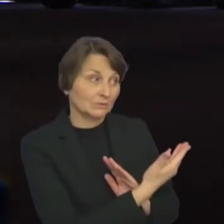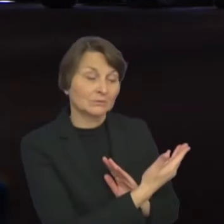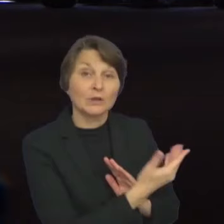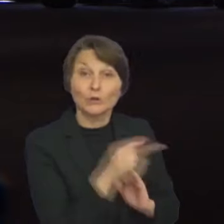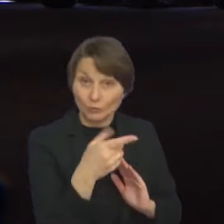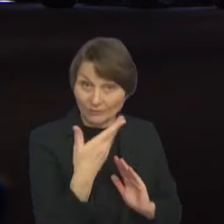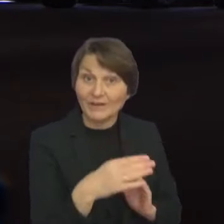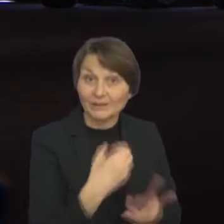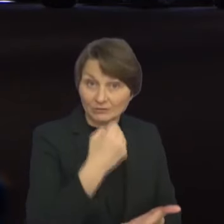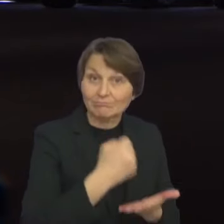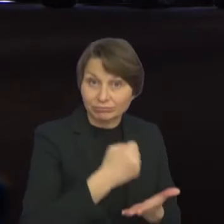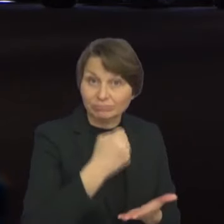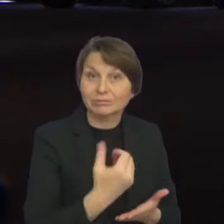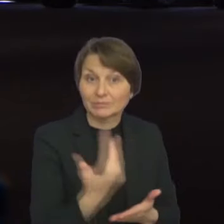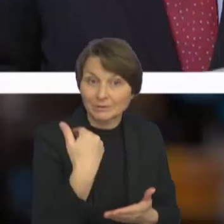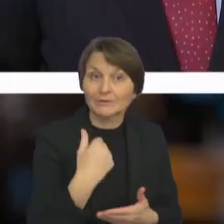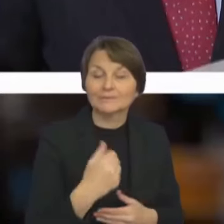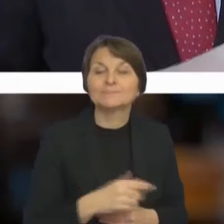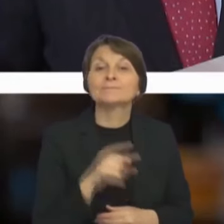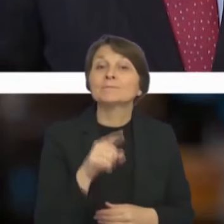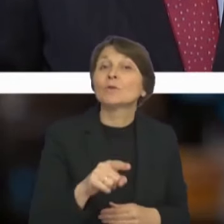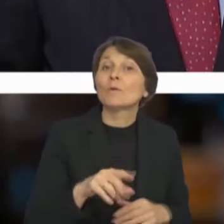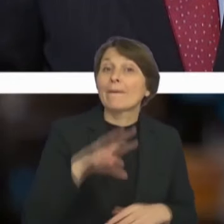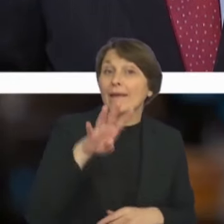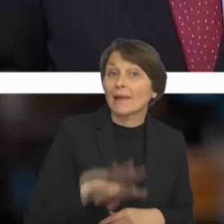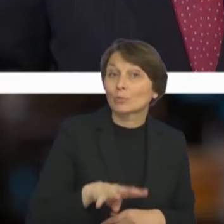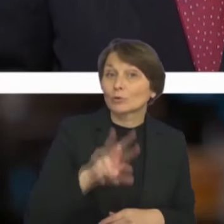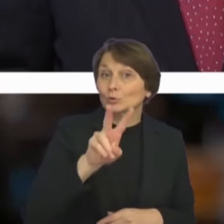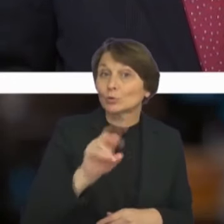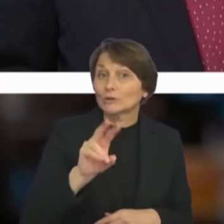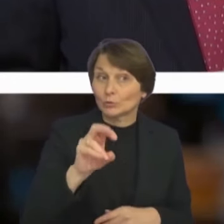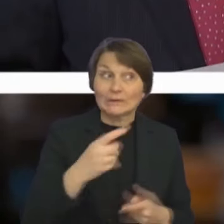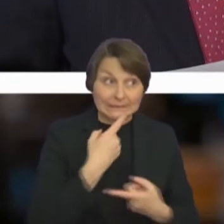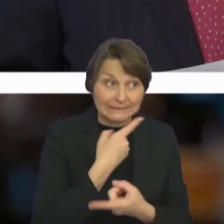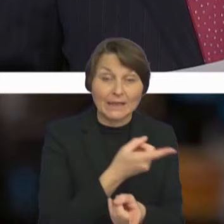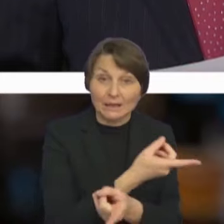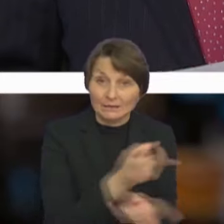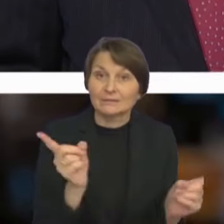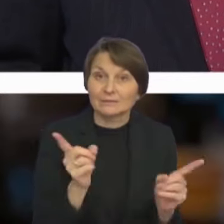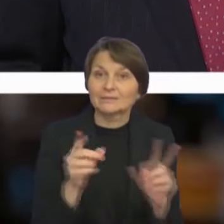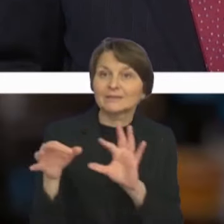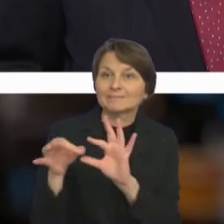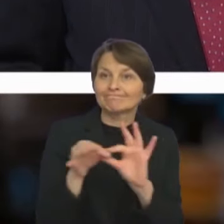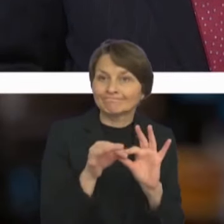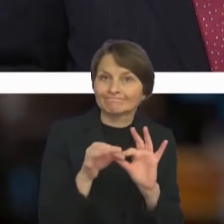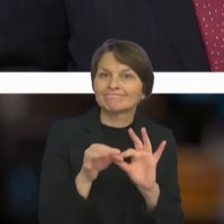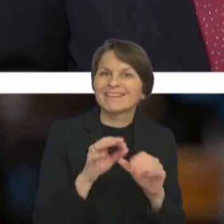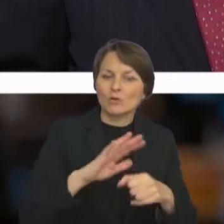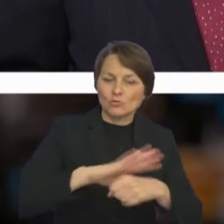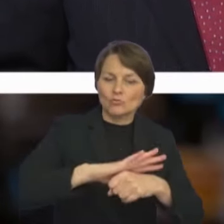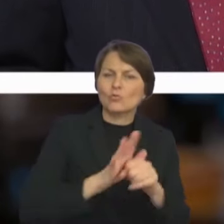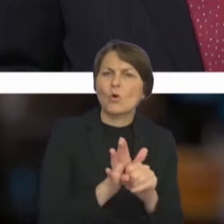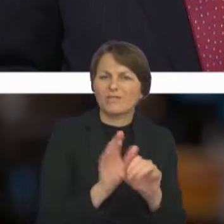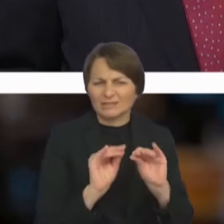we announced in April 2020, in this context of the COVID-19 pandemic and in